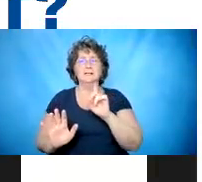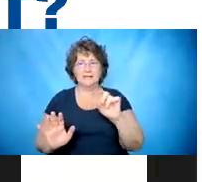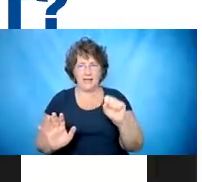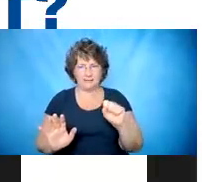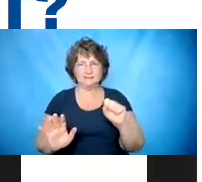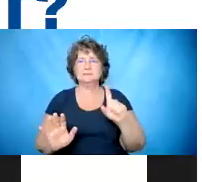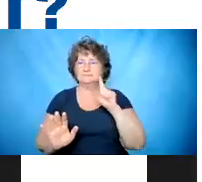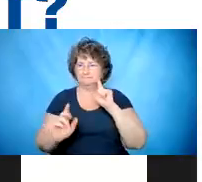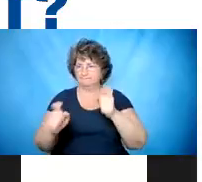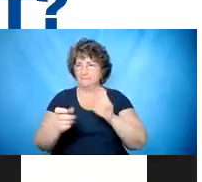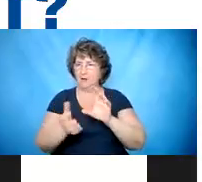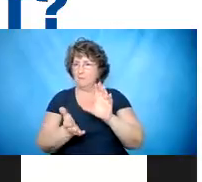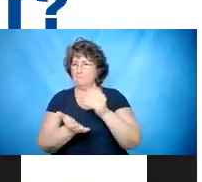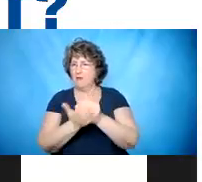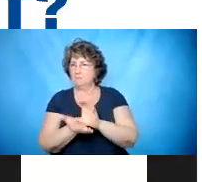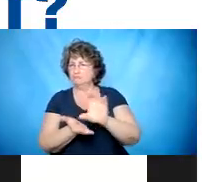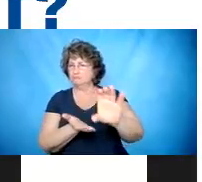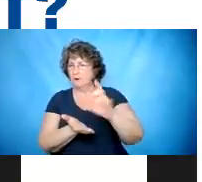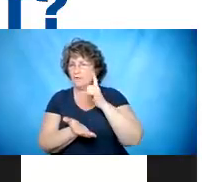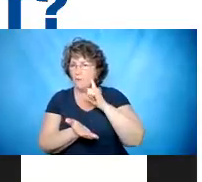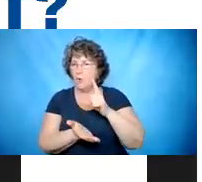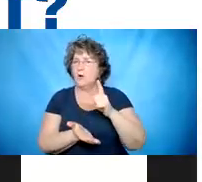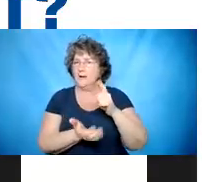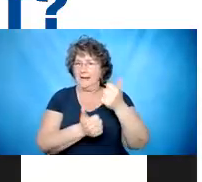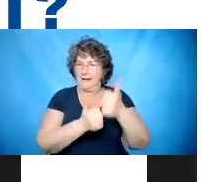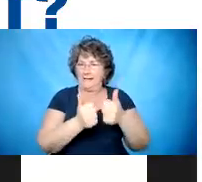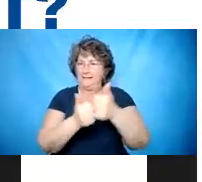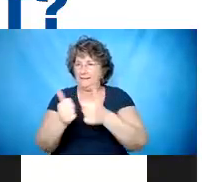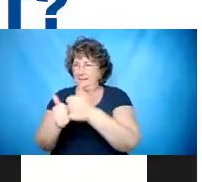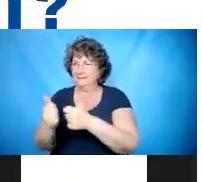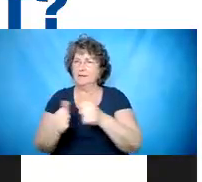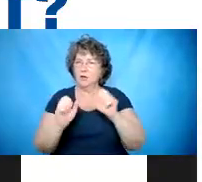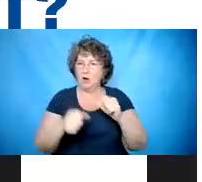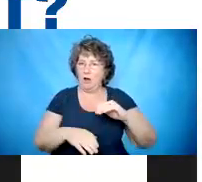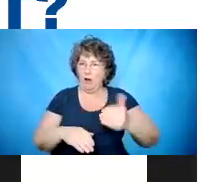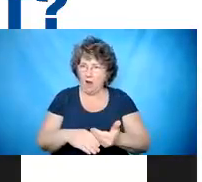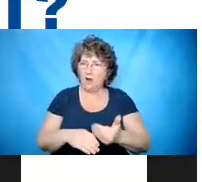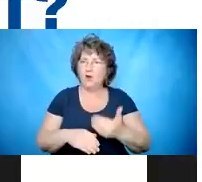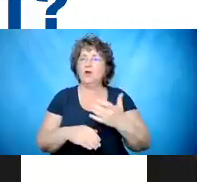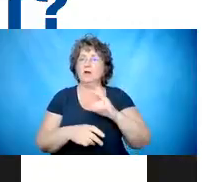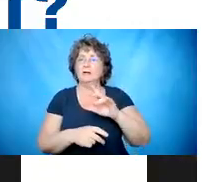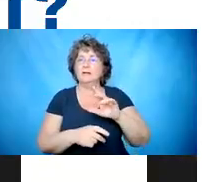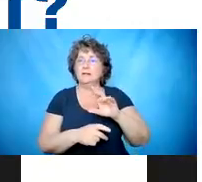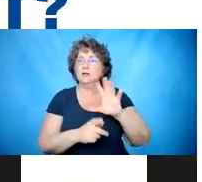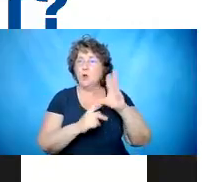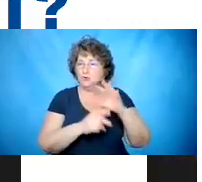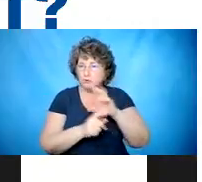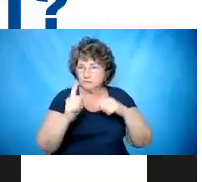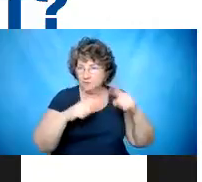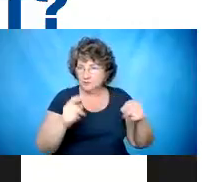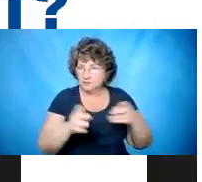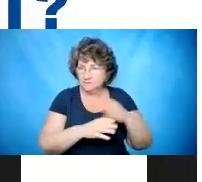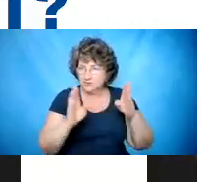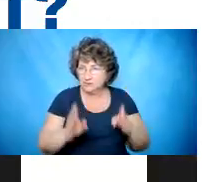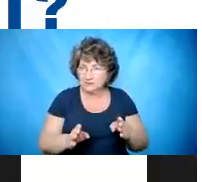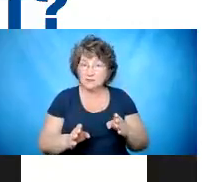hire a cultural diversity specialist. And with that, allocates $11 million each year to the regional